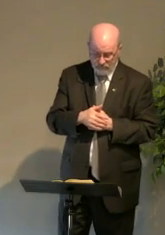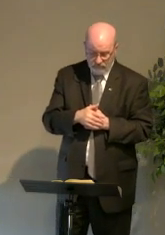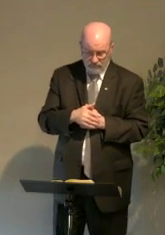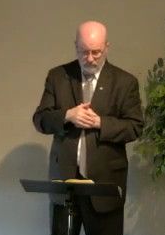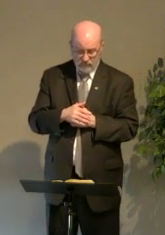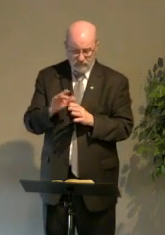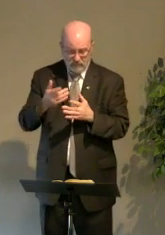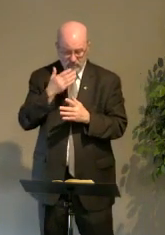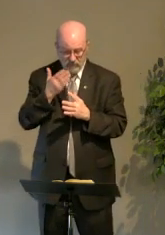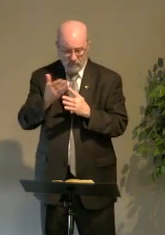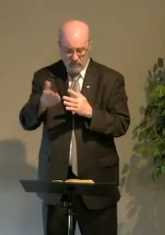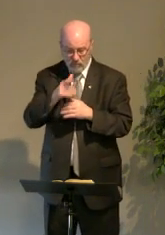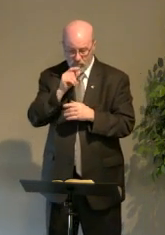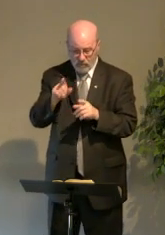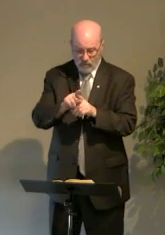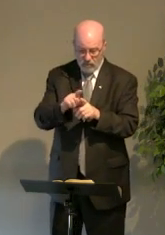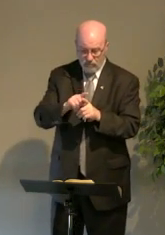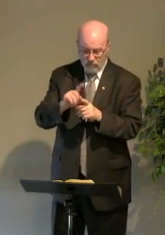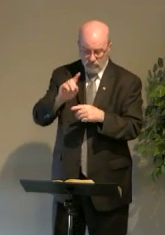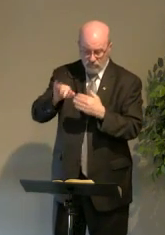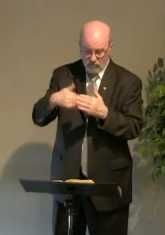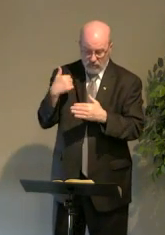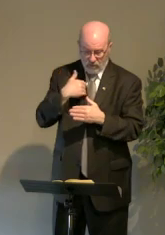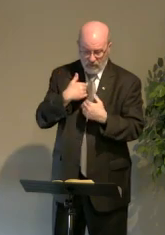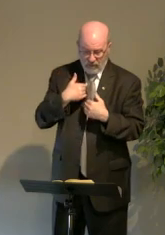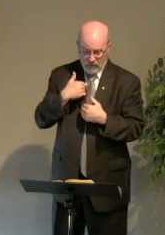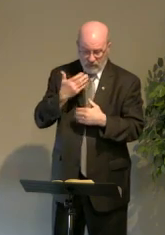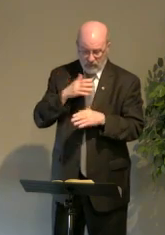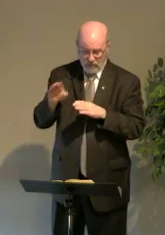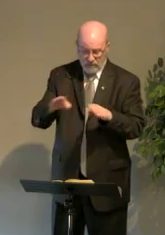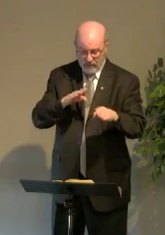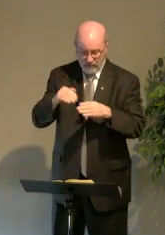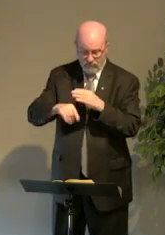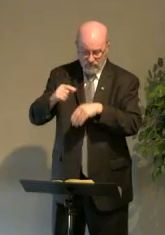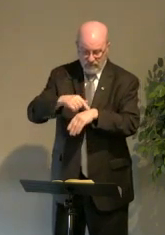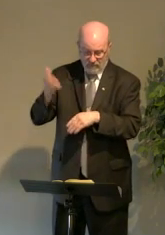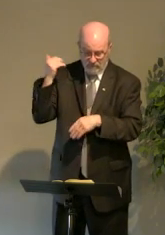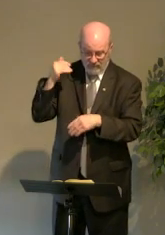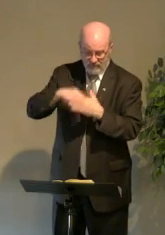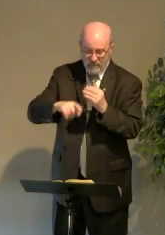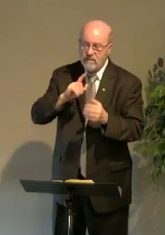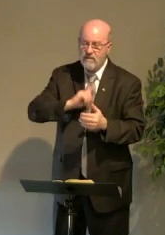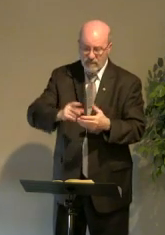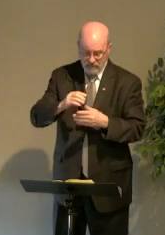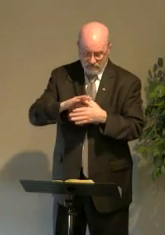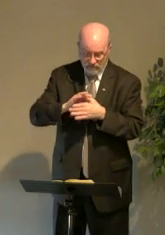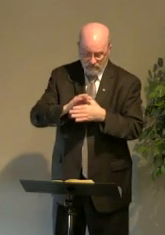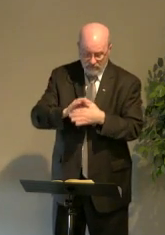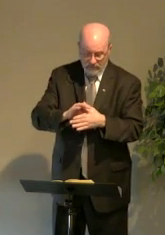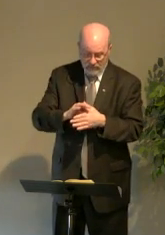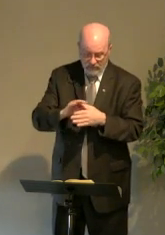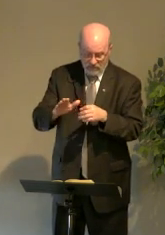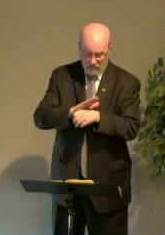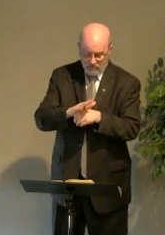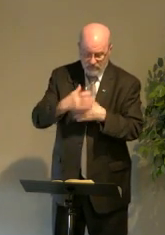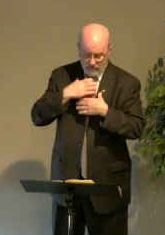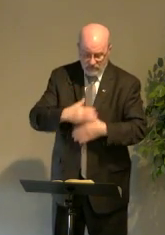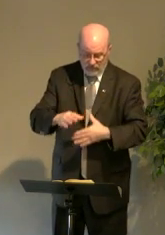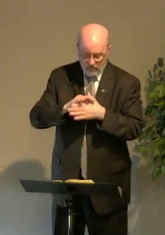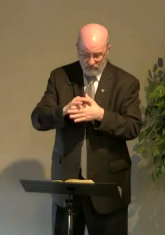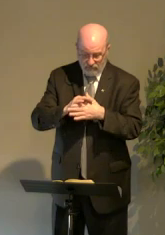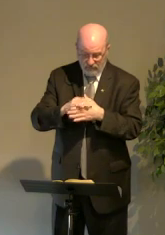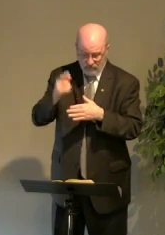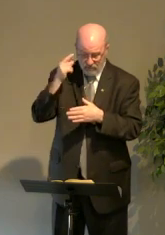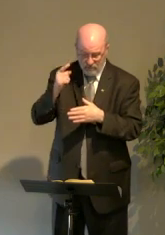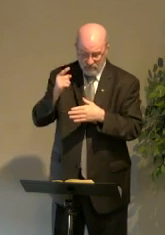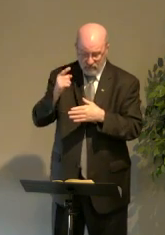5. The Bible says, among whom also we all had our conversation in times past in the lust of the flesh, fulfilling the desires of the flesh and of